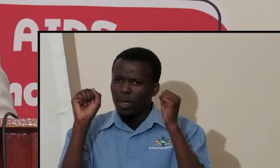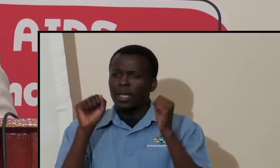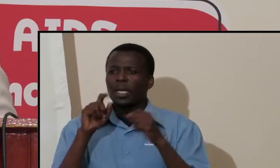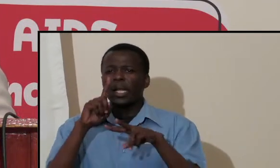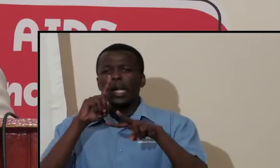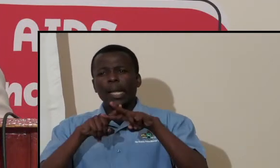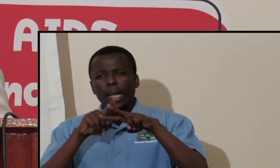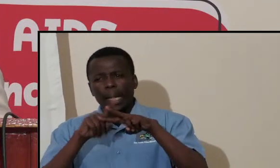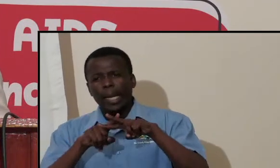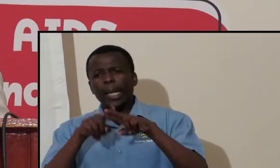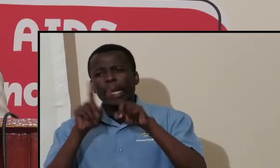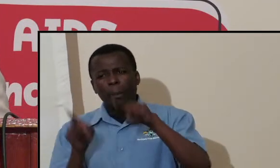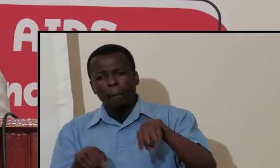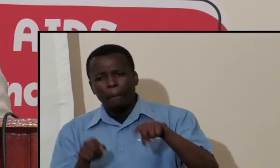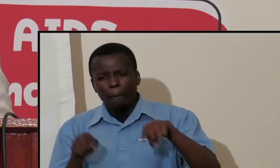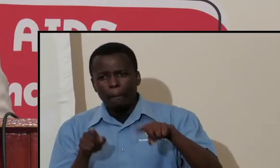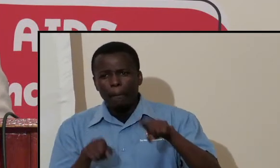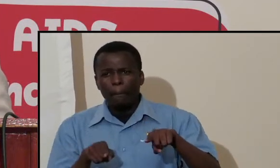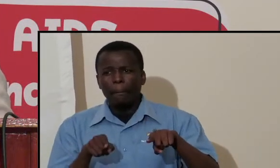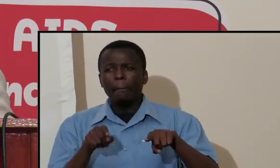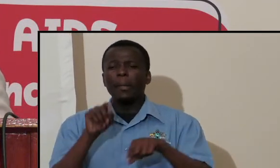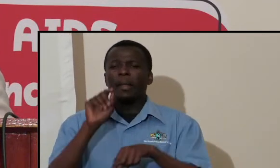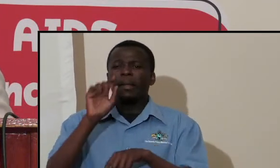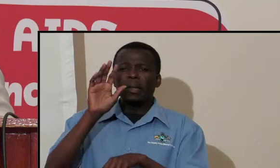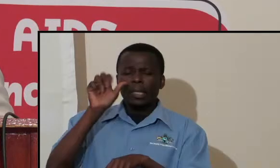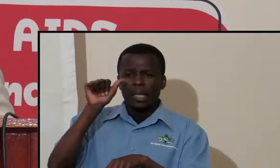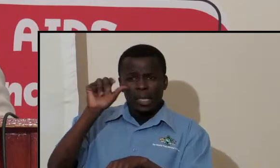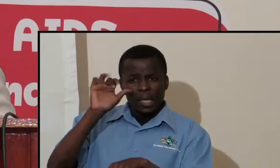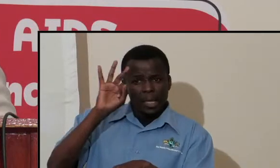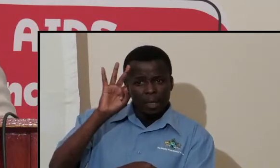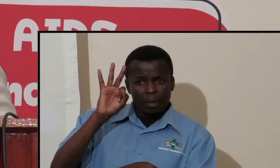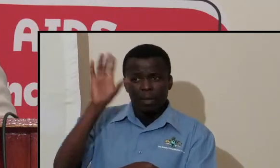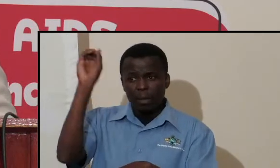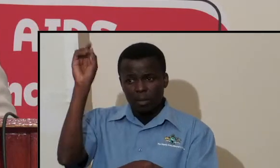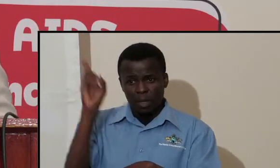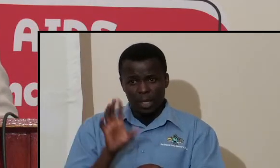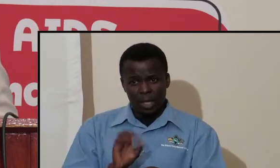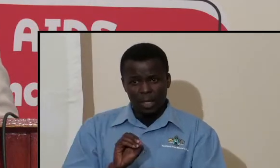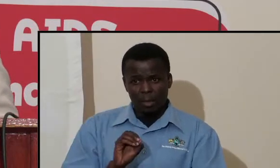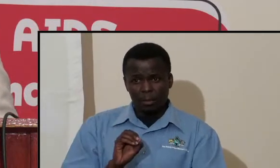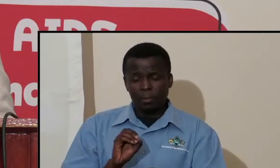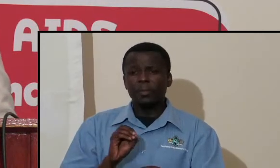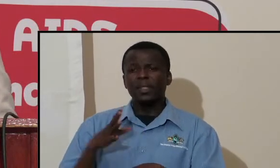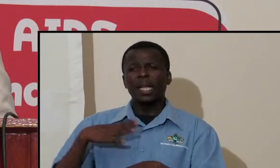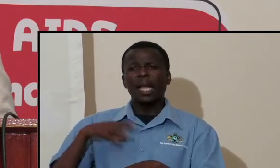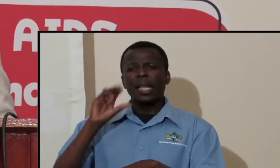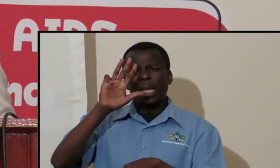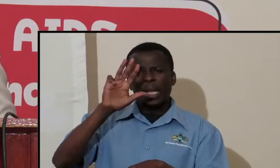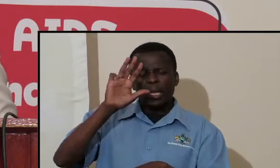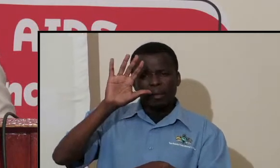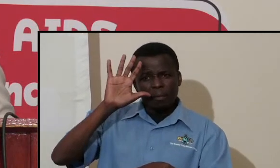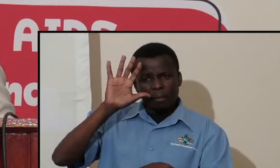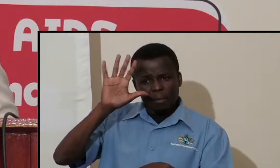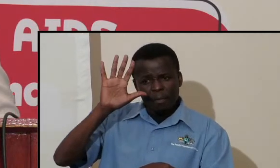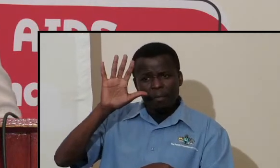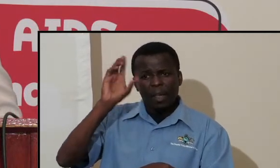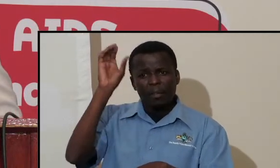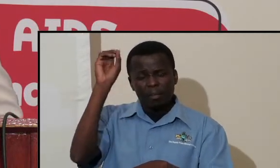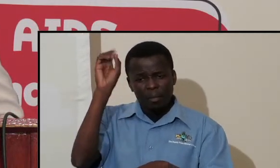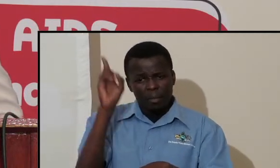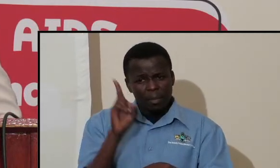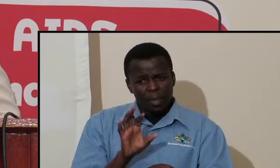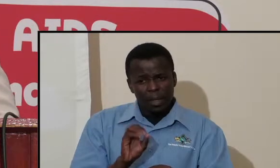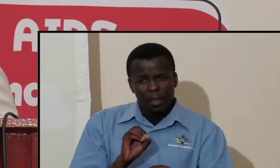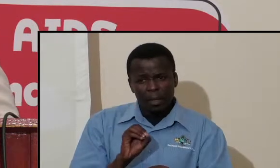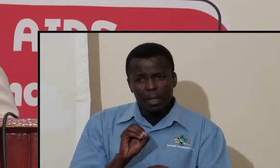53%. Our PMTCT coverage is well above 95%. These, honorable ladies and